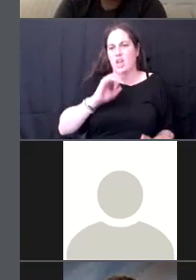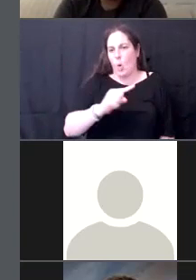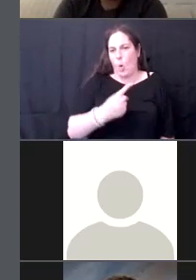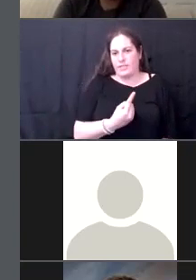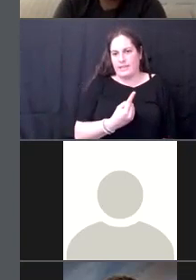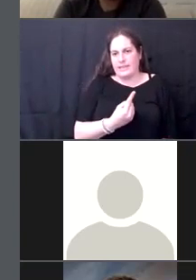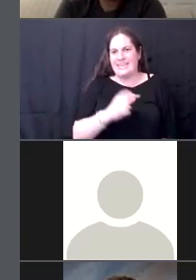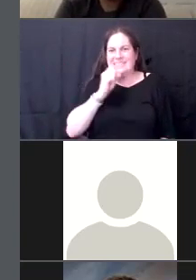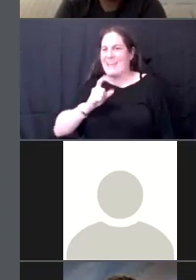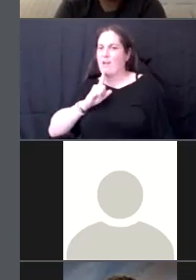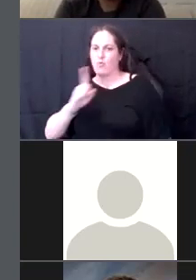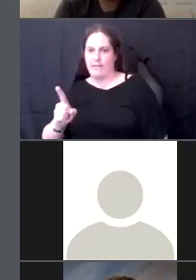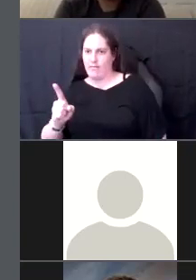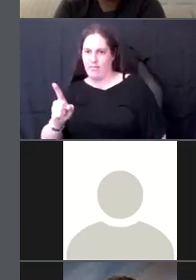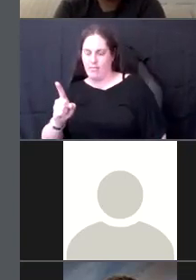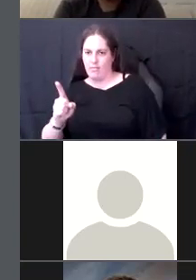not real.